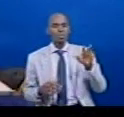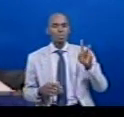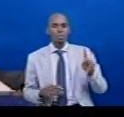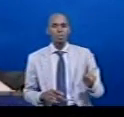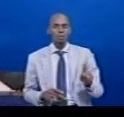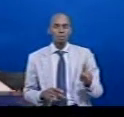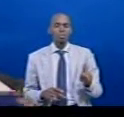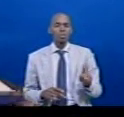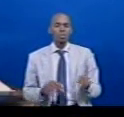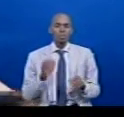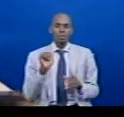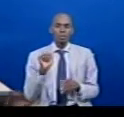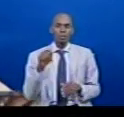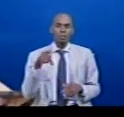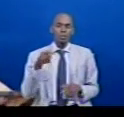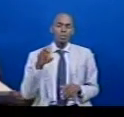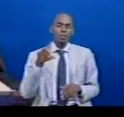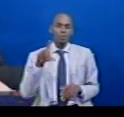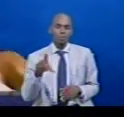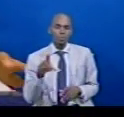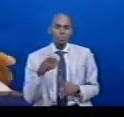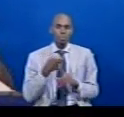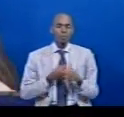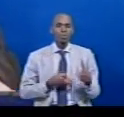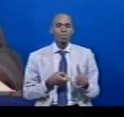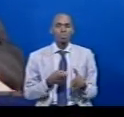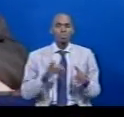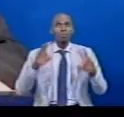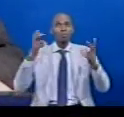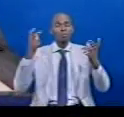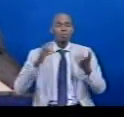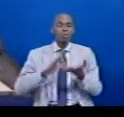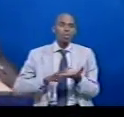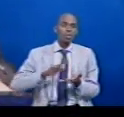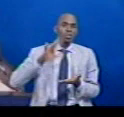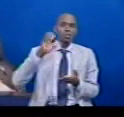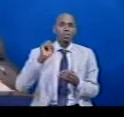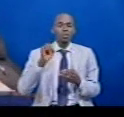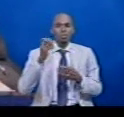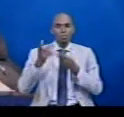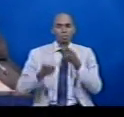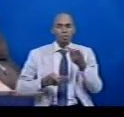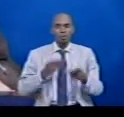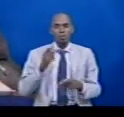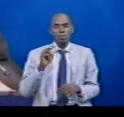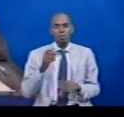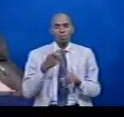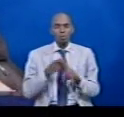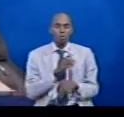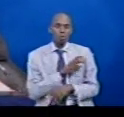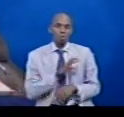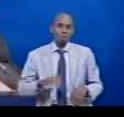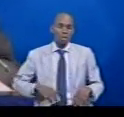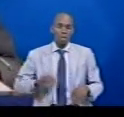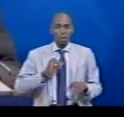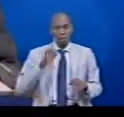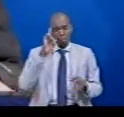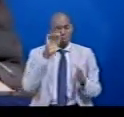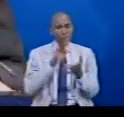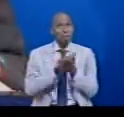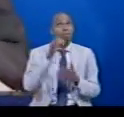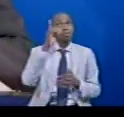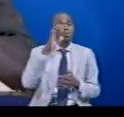edition titled Glorious Visitation from Christ. I believe God. Every one of us will be